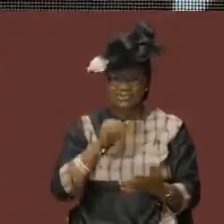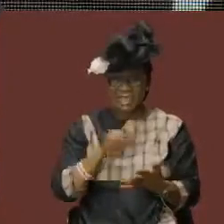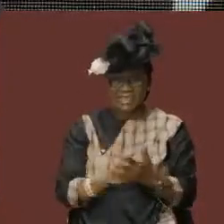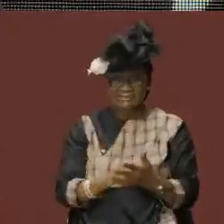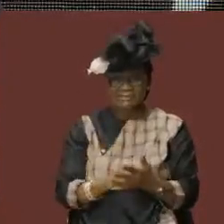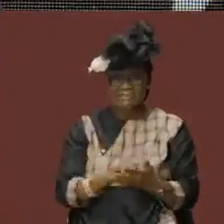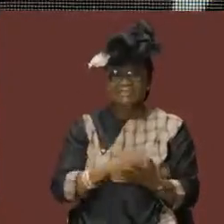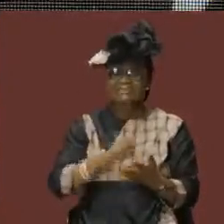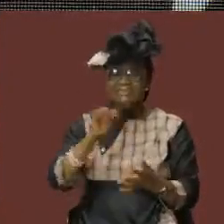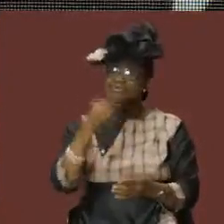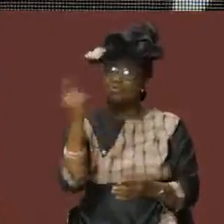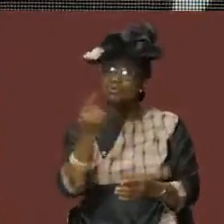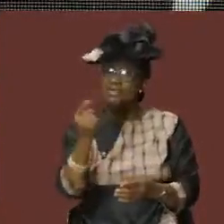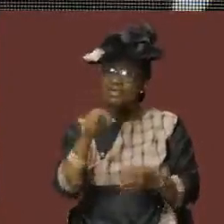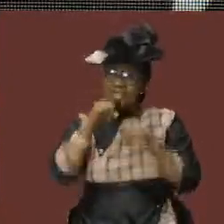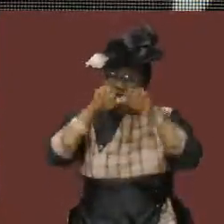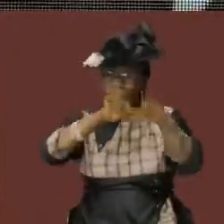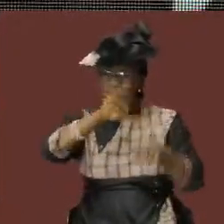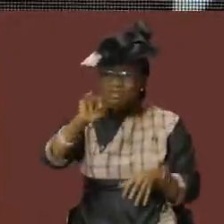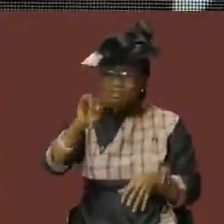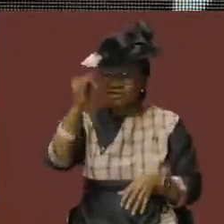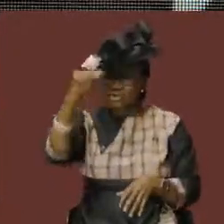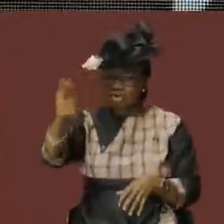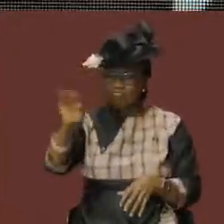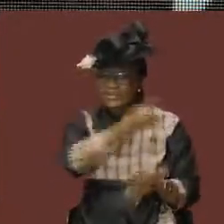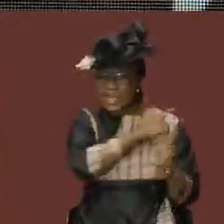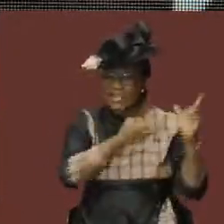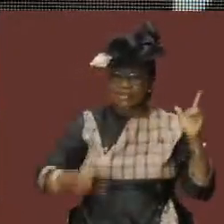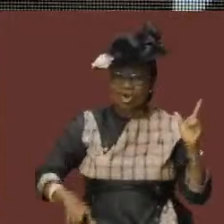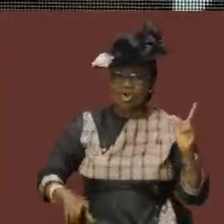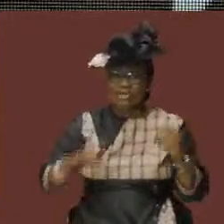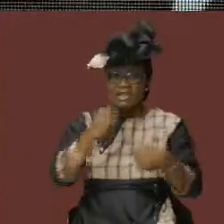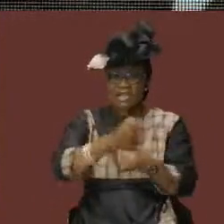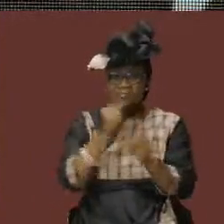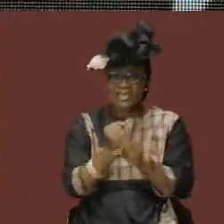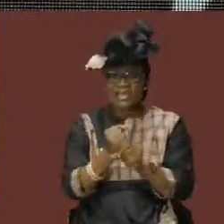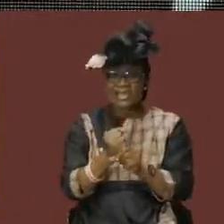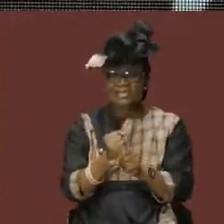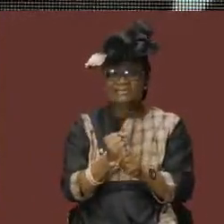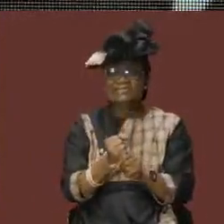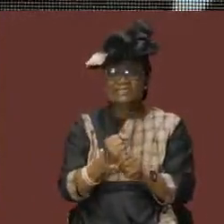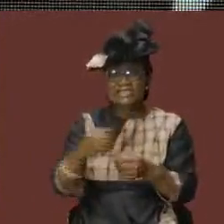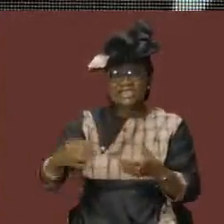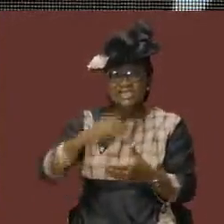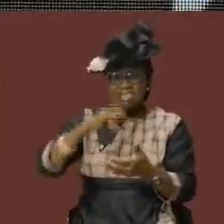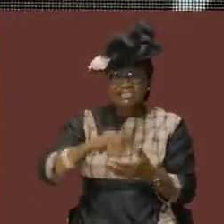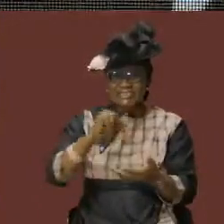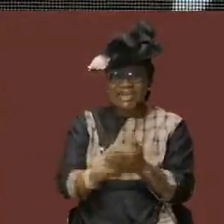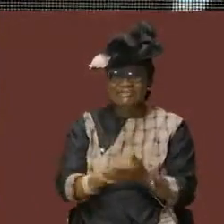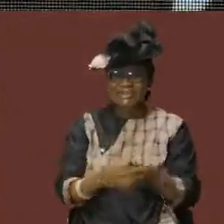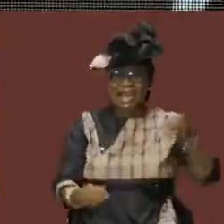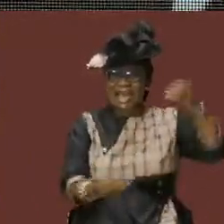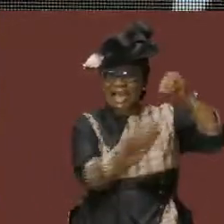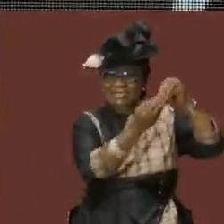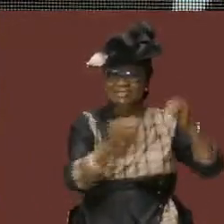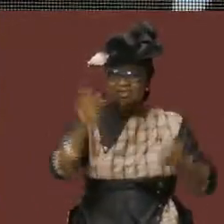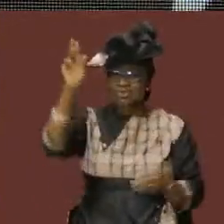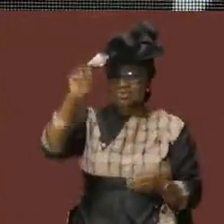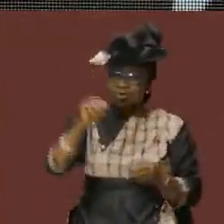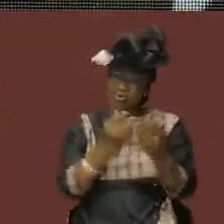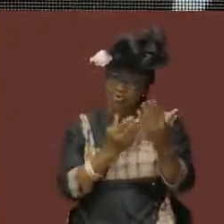it's only the blessing of the Lord that maketh rich without adding sorrow.